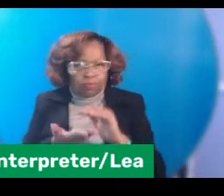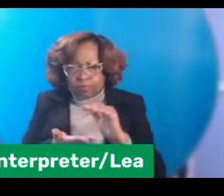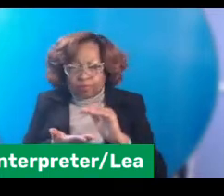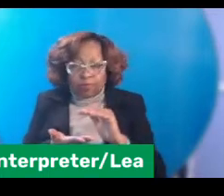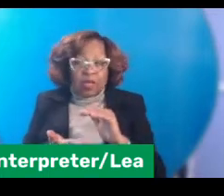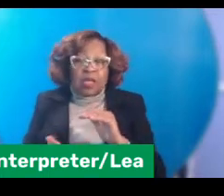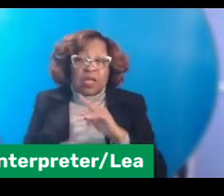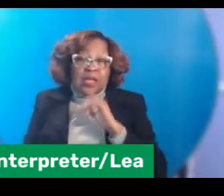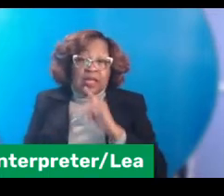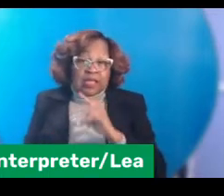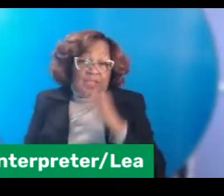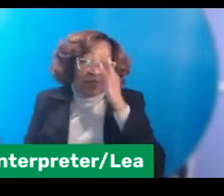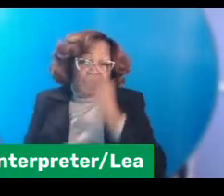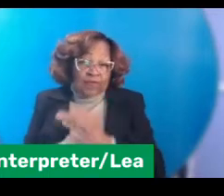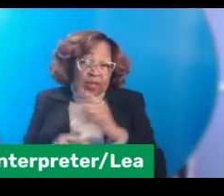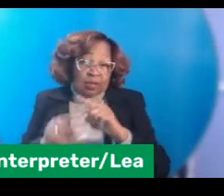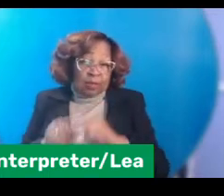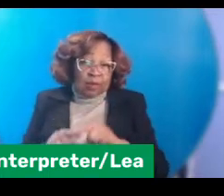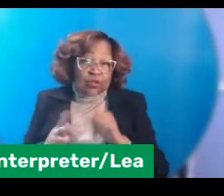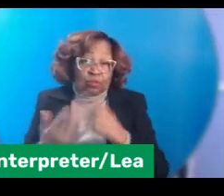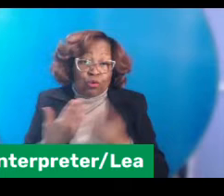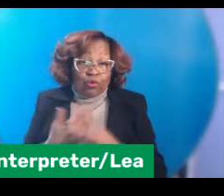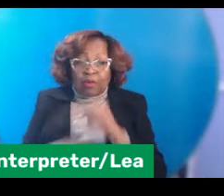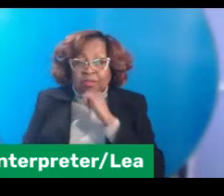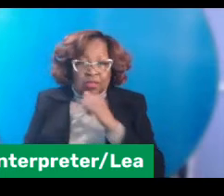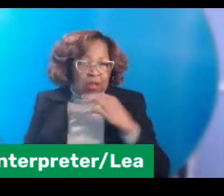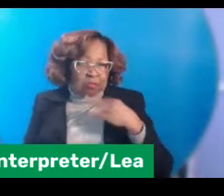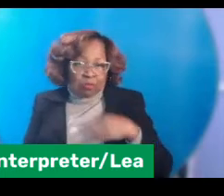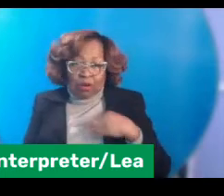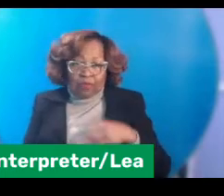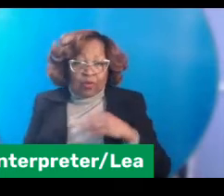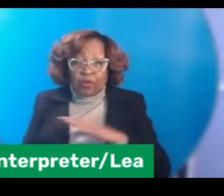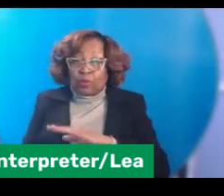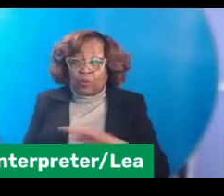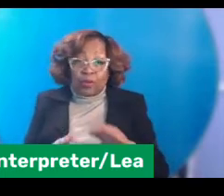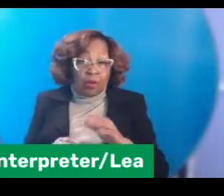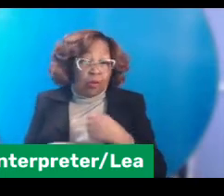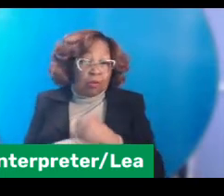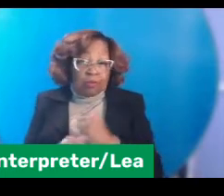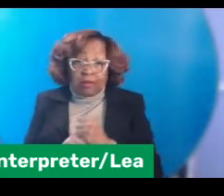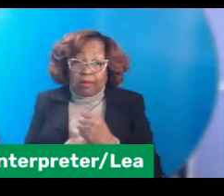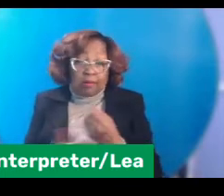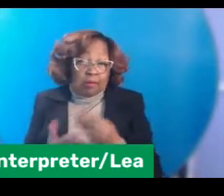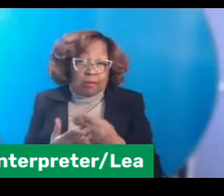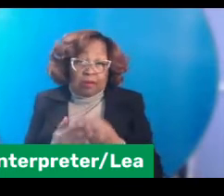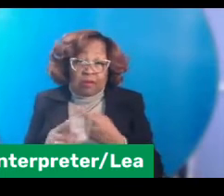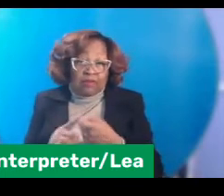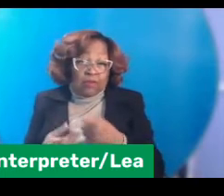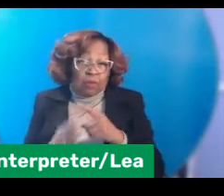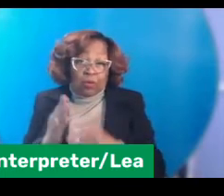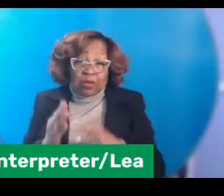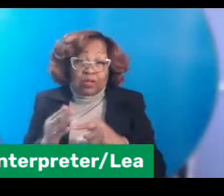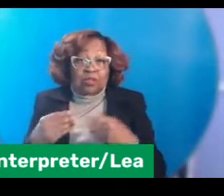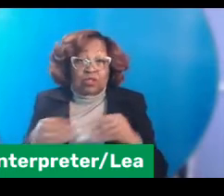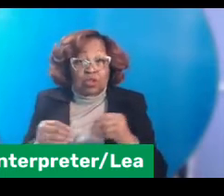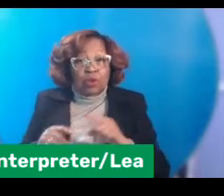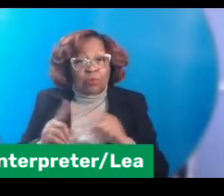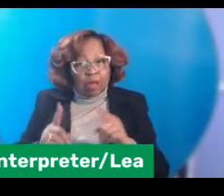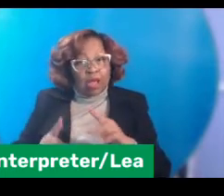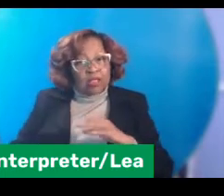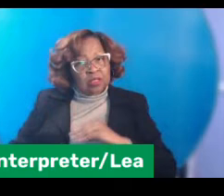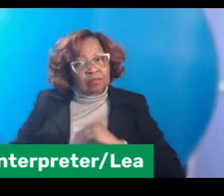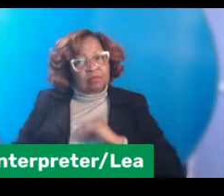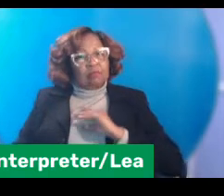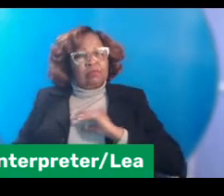a faith-based program. It's a nonprofit program. We don't make any funds off of what is sold, but it's a dignifying shopping experience where you